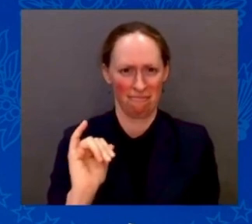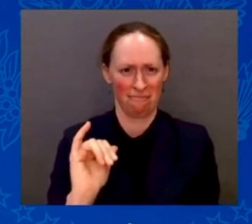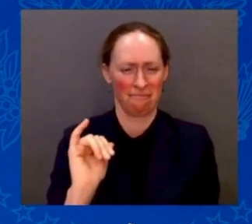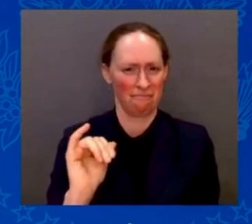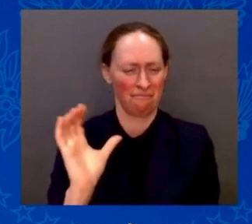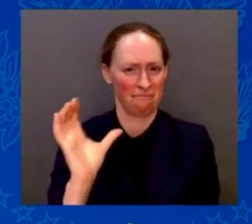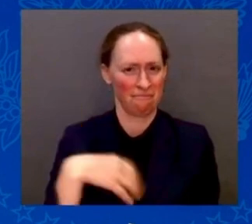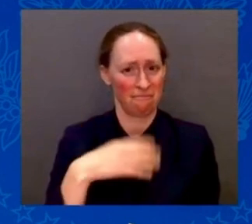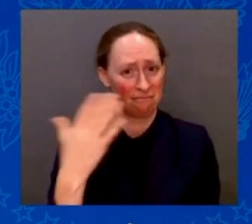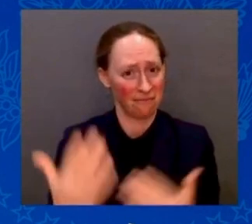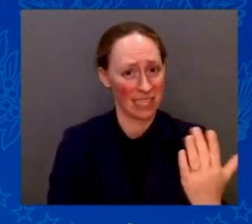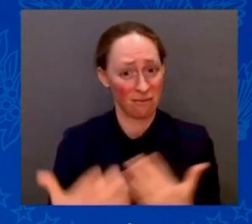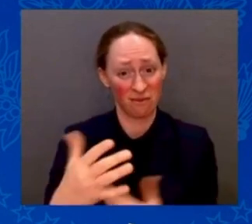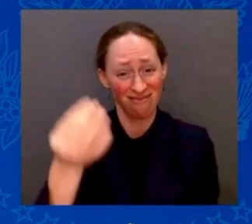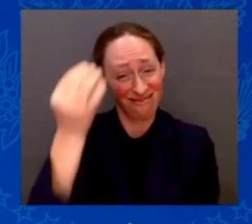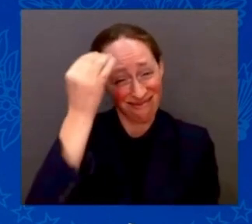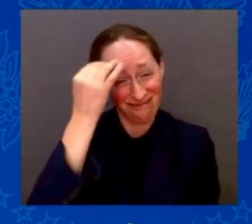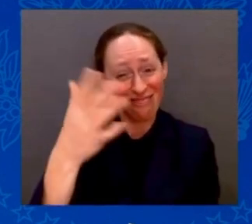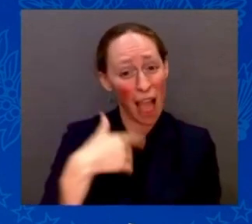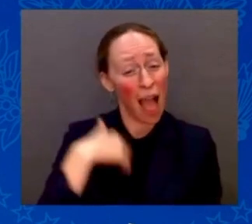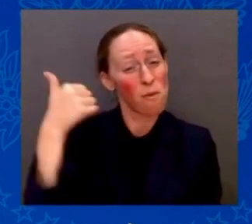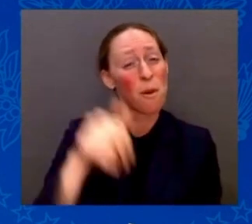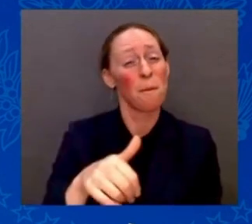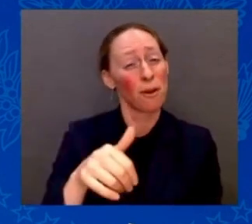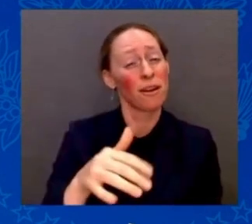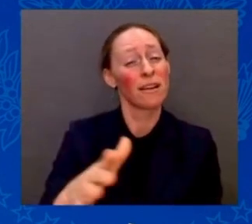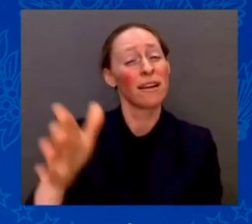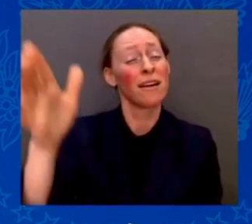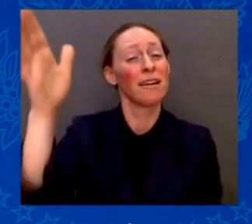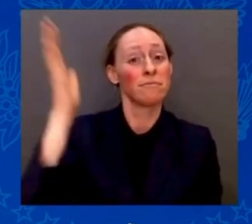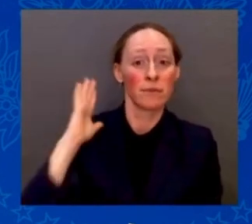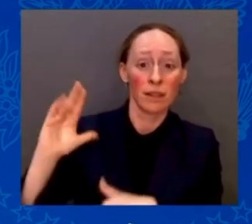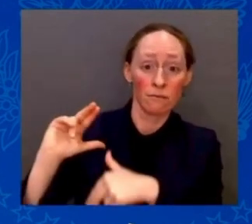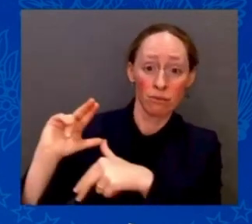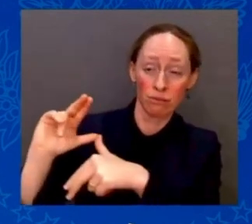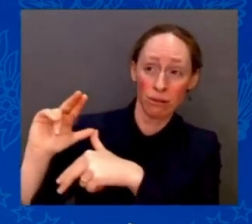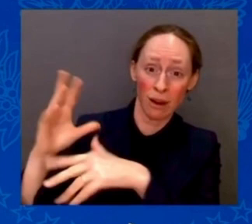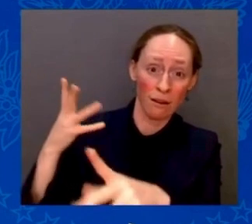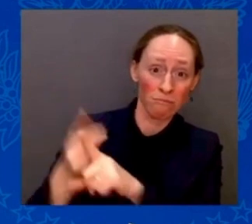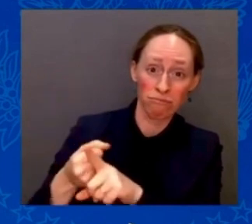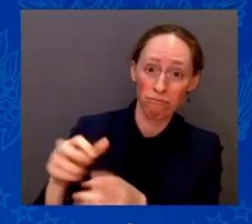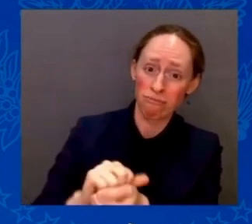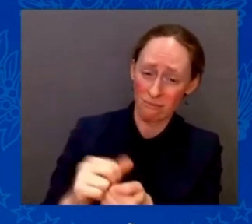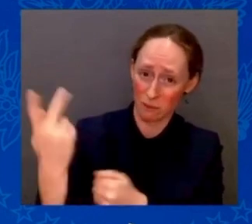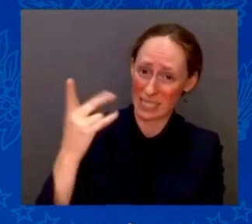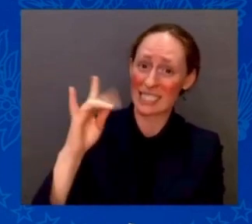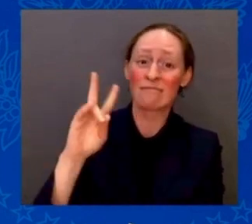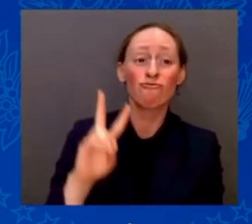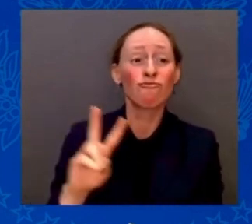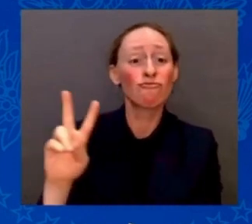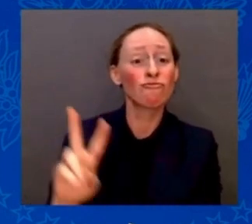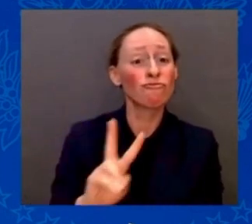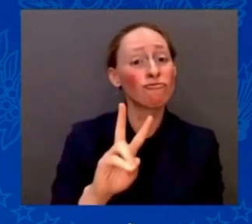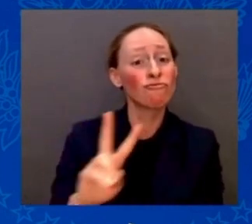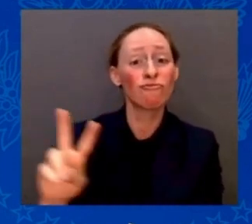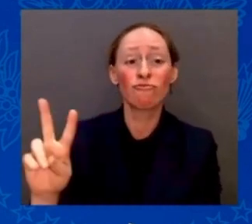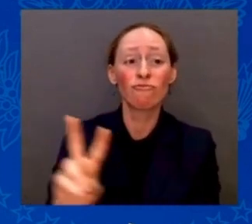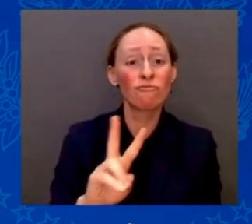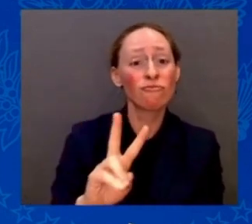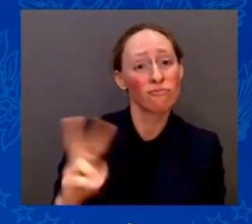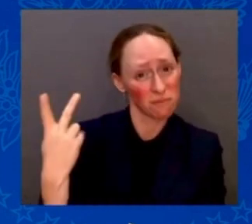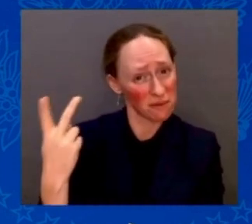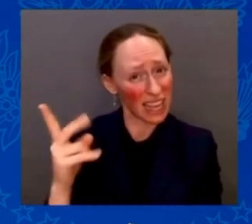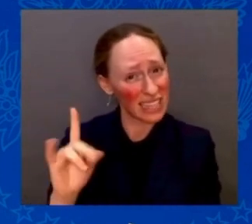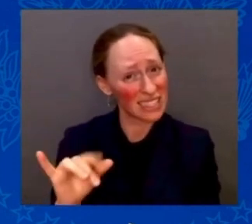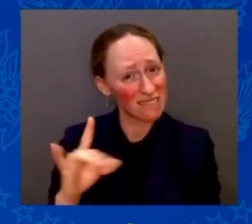major storm. I spent a lot of time with him, walking from village to from community to community, making sure he had what he needed to